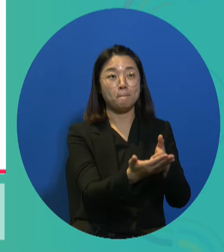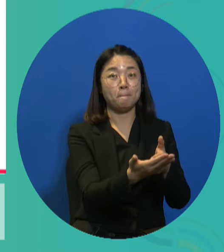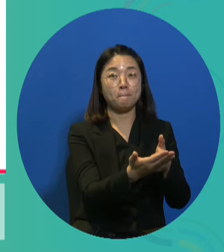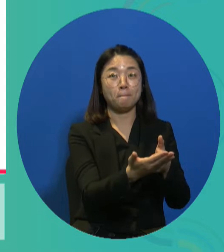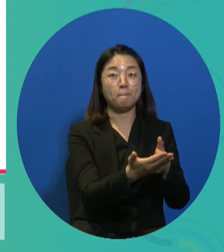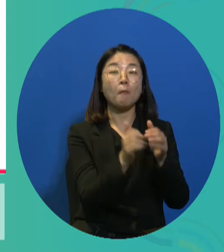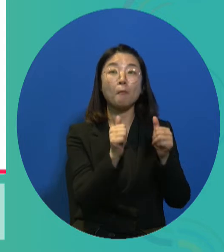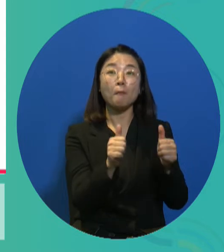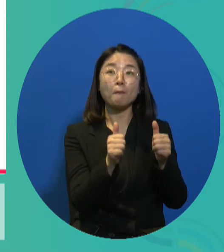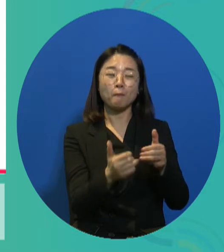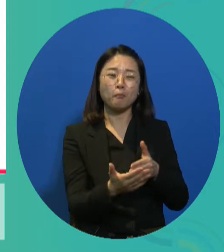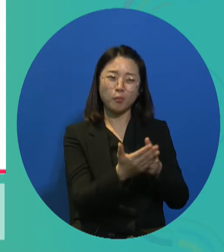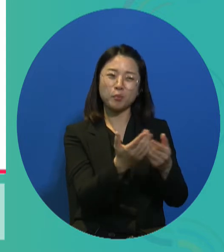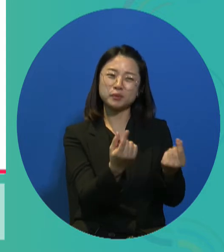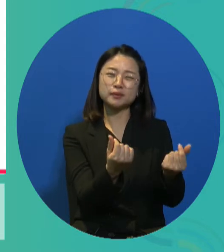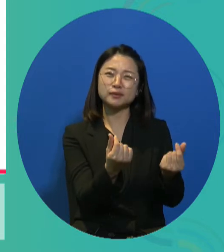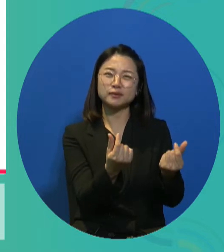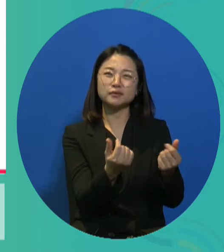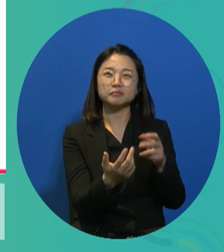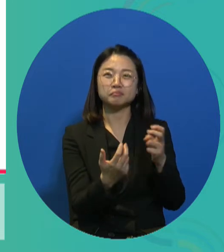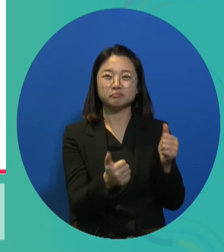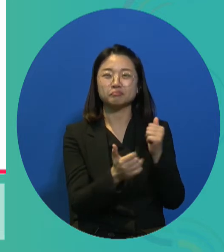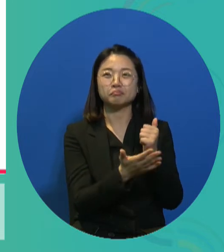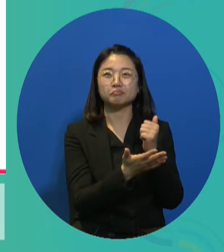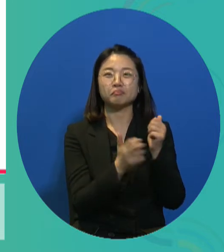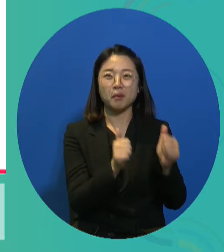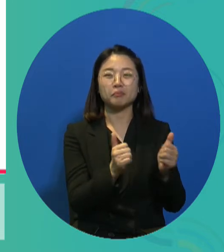a quasi-judicial procedure similarly to